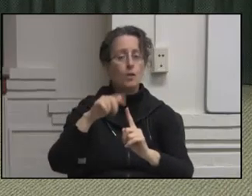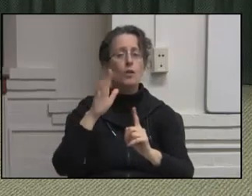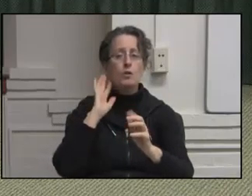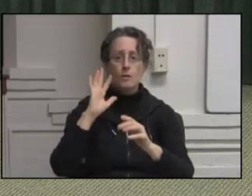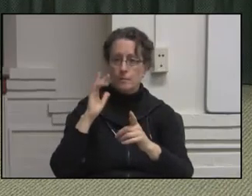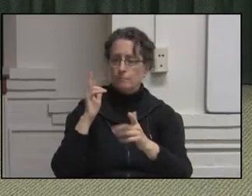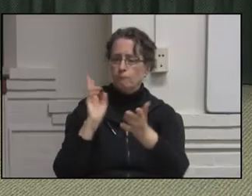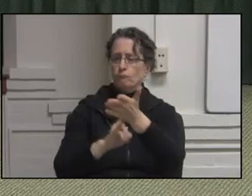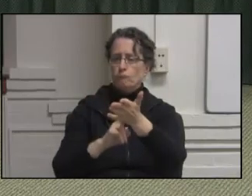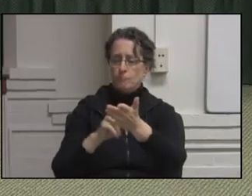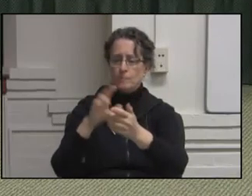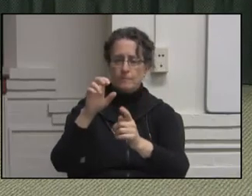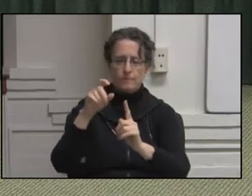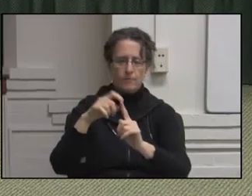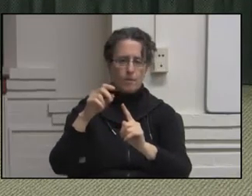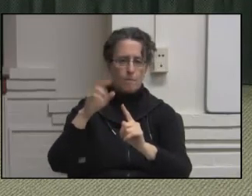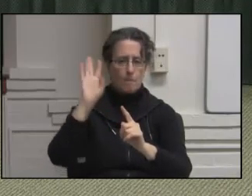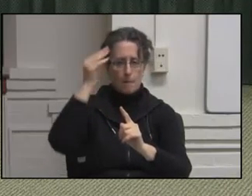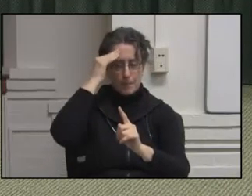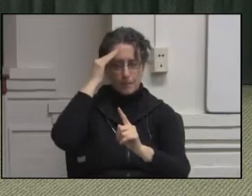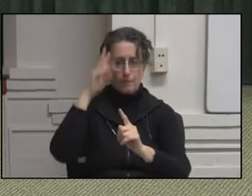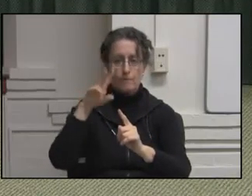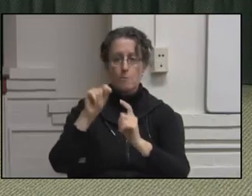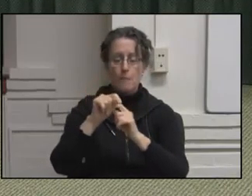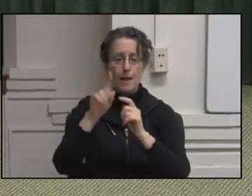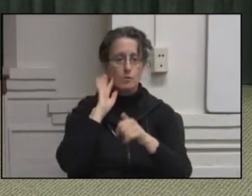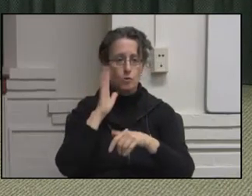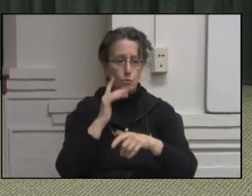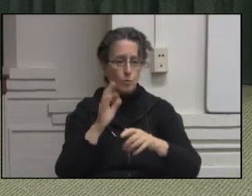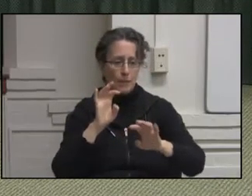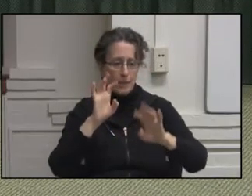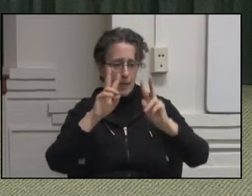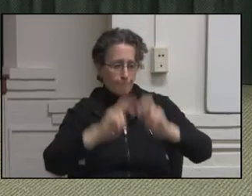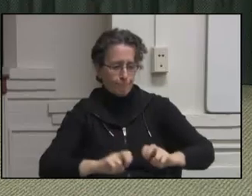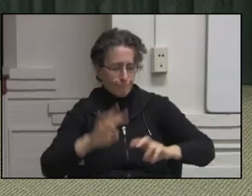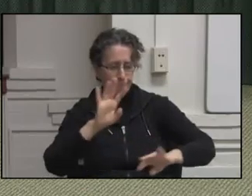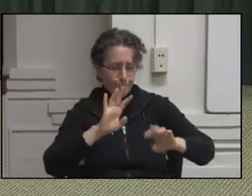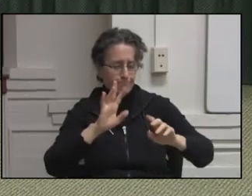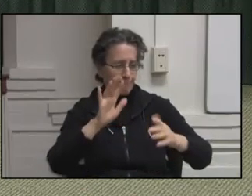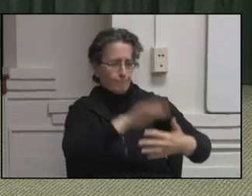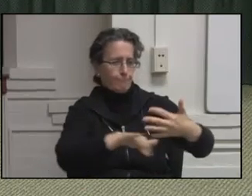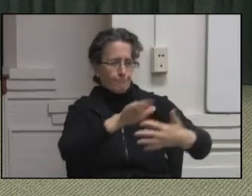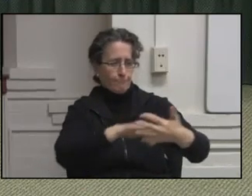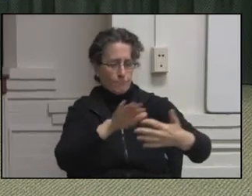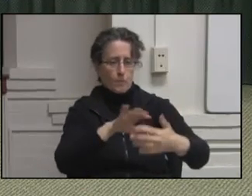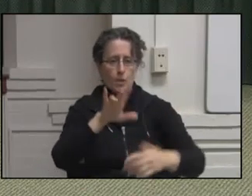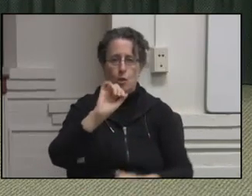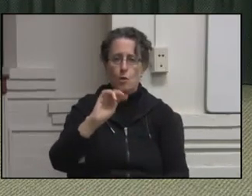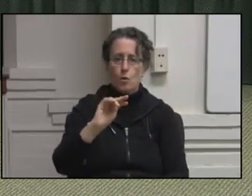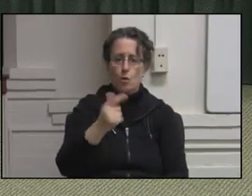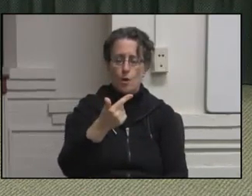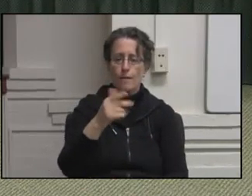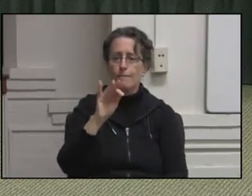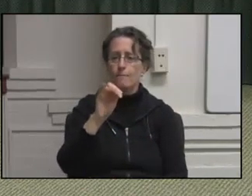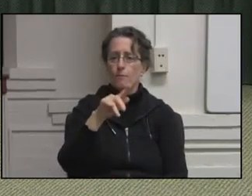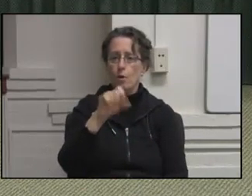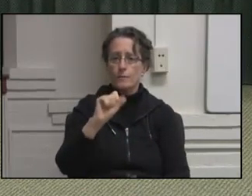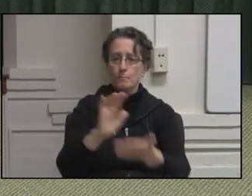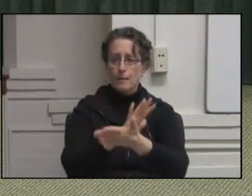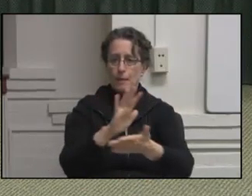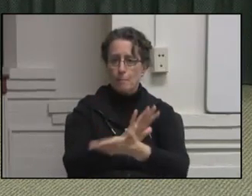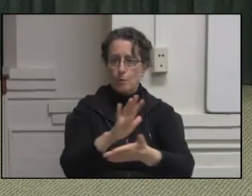environmental assessment at Long Falls Paperboard. All right, thank you. Tim has made a motion to authorize the town manager to execute